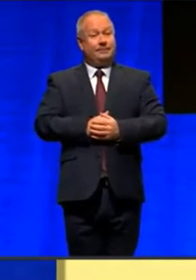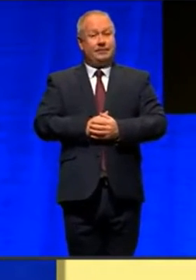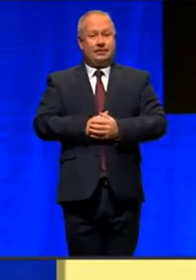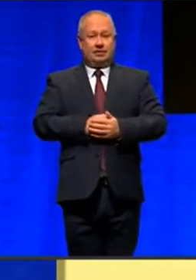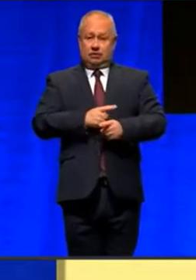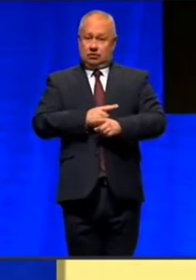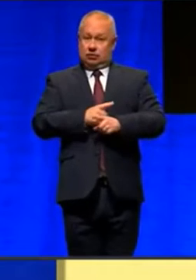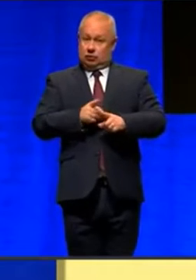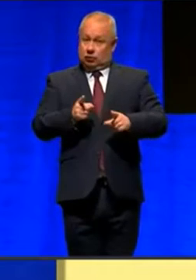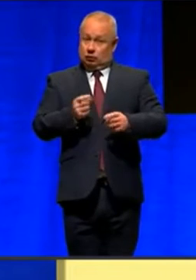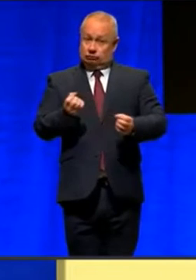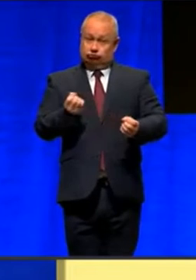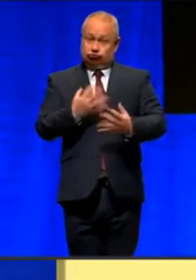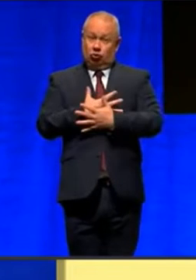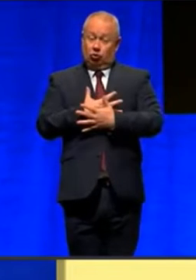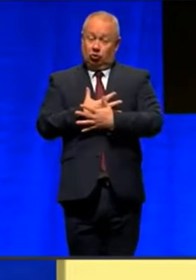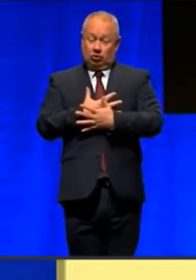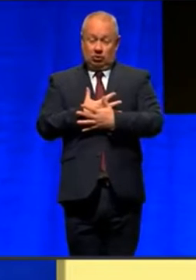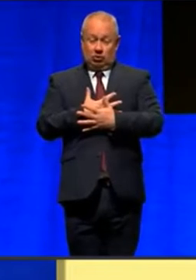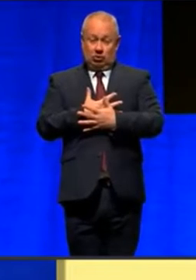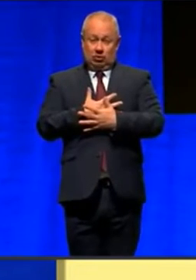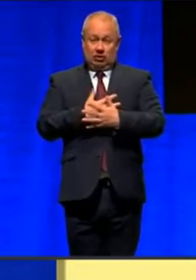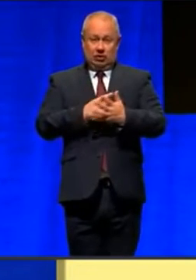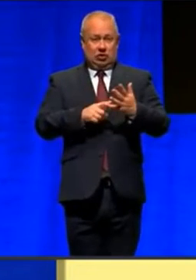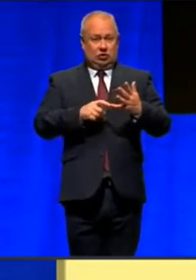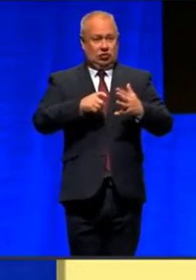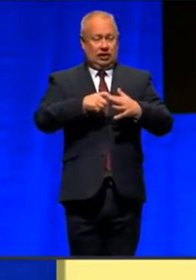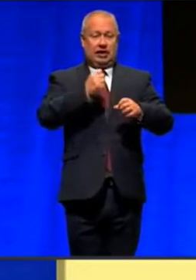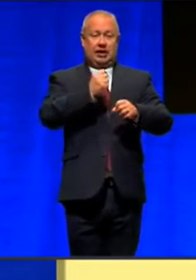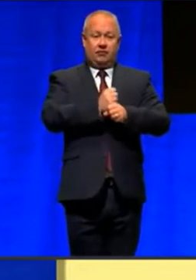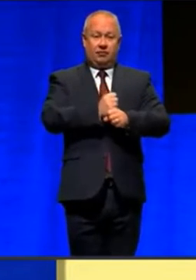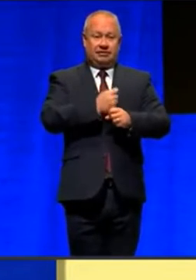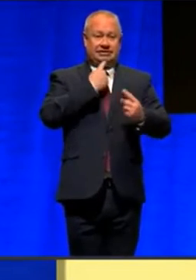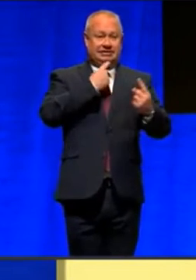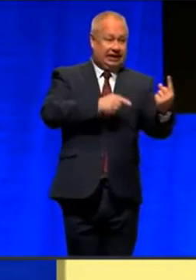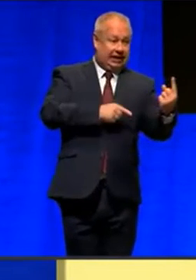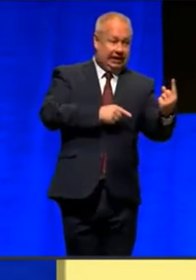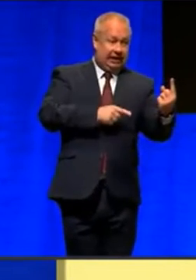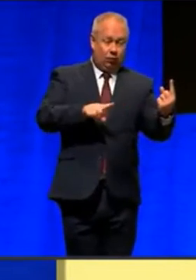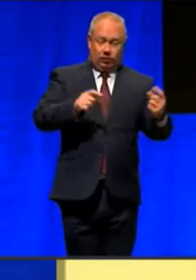I'm sure you'll be shocked to learn that there's a mismatch here between what the UK government do and what they say.